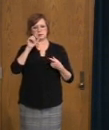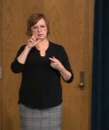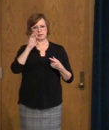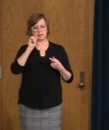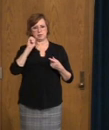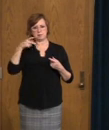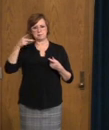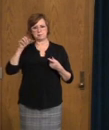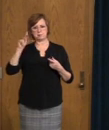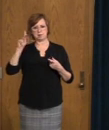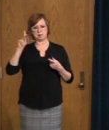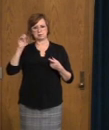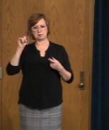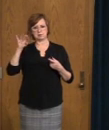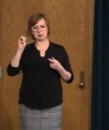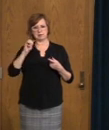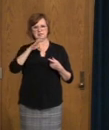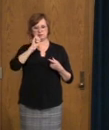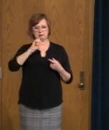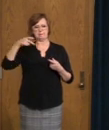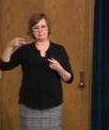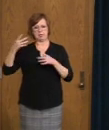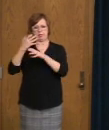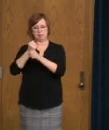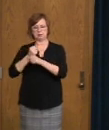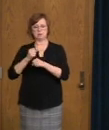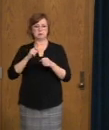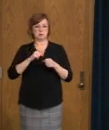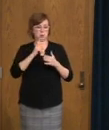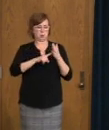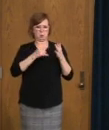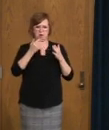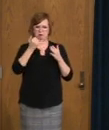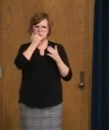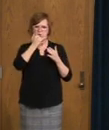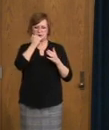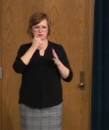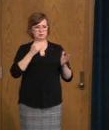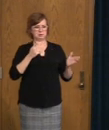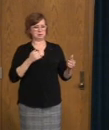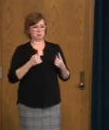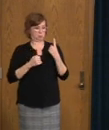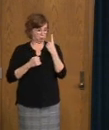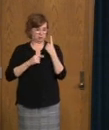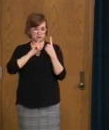well, I think it's not a single thing. I think to say what's wrong, we believe we have